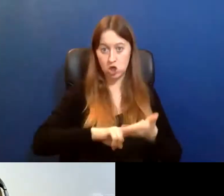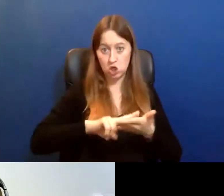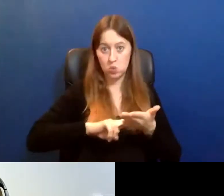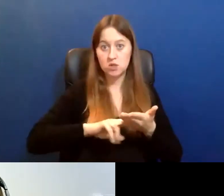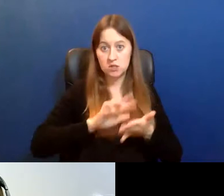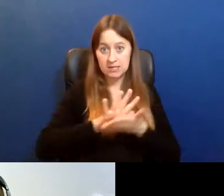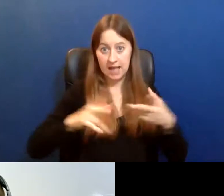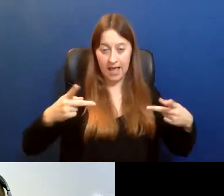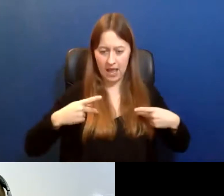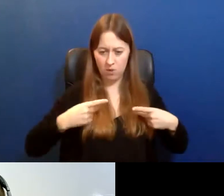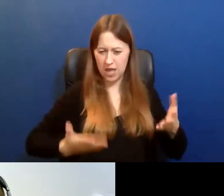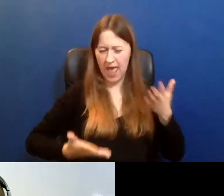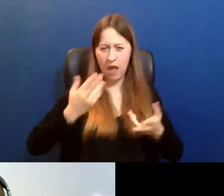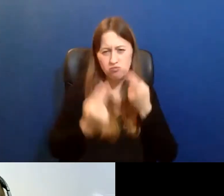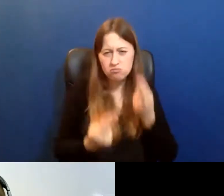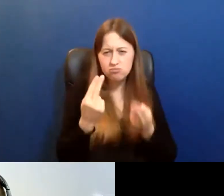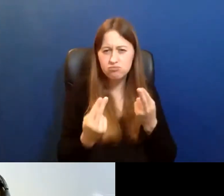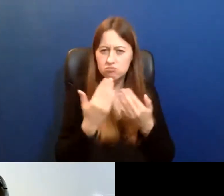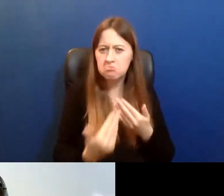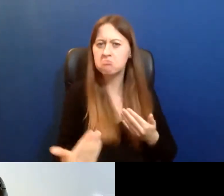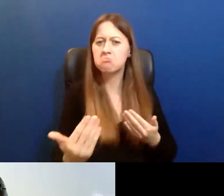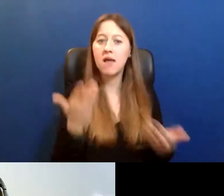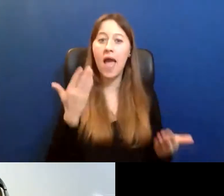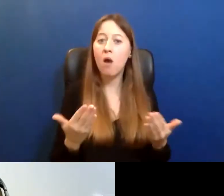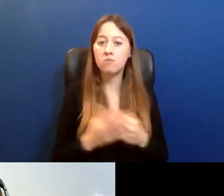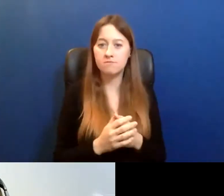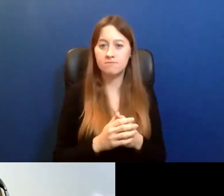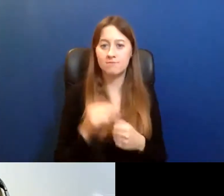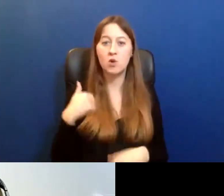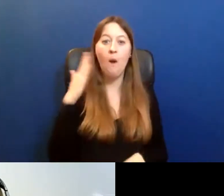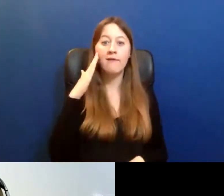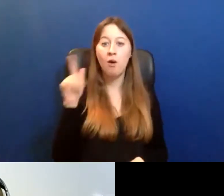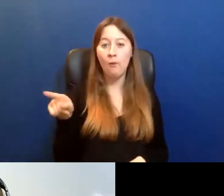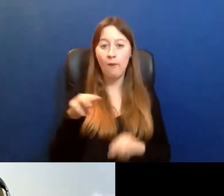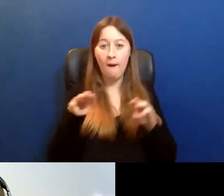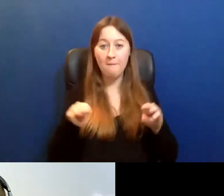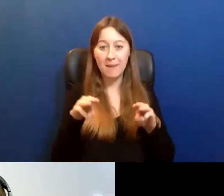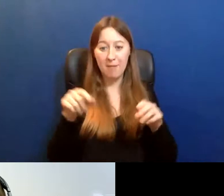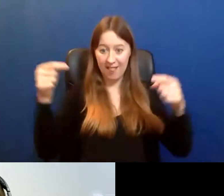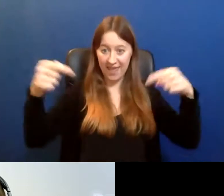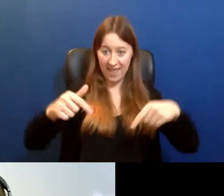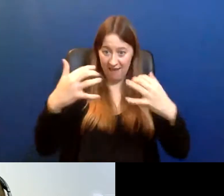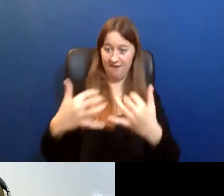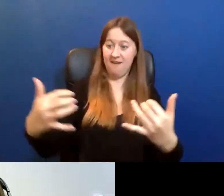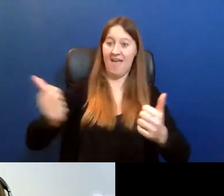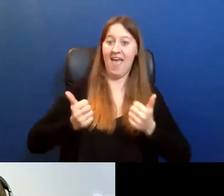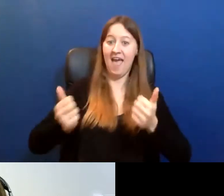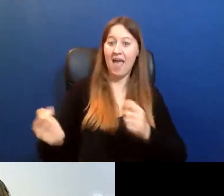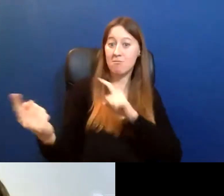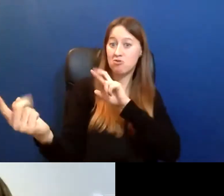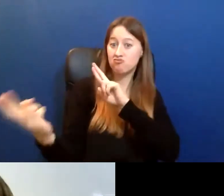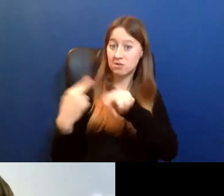I think that's an excellent question, and I know that there are people in the audience who would be well positioned to answer that, but I'm not sure if they want to do